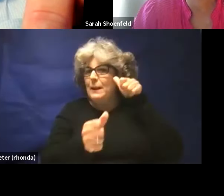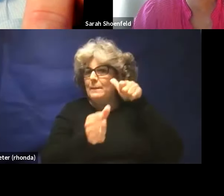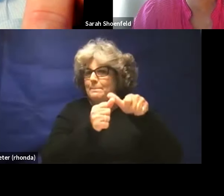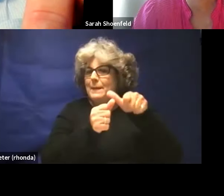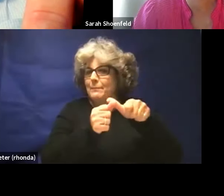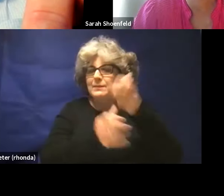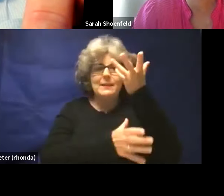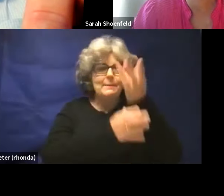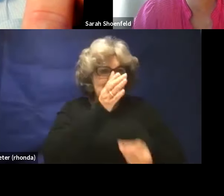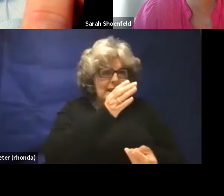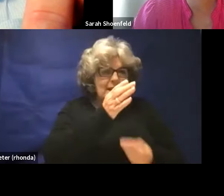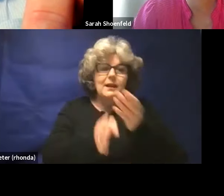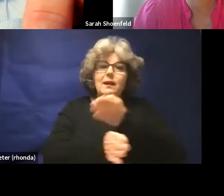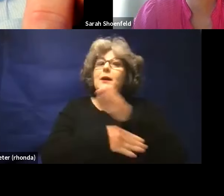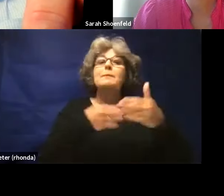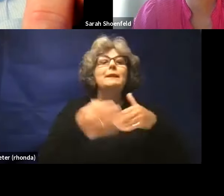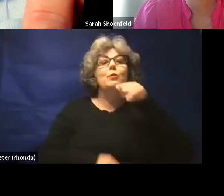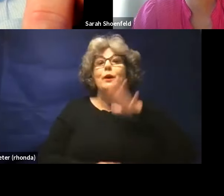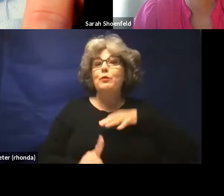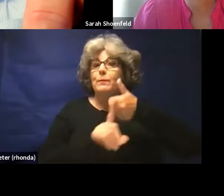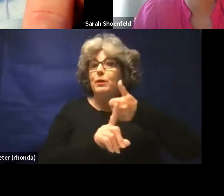like blanks. But anyway, she remembered